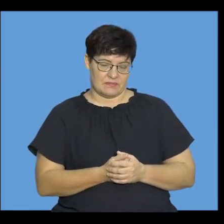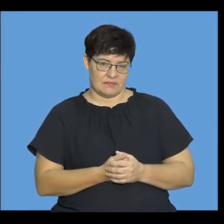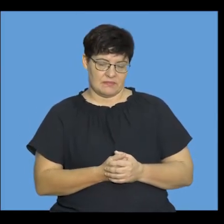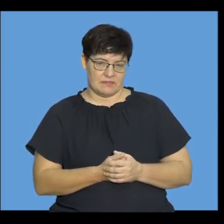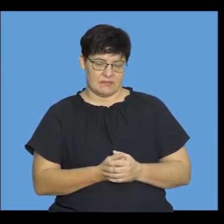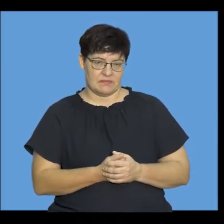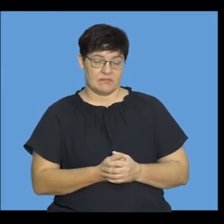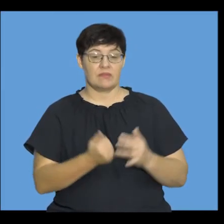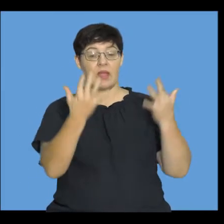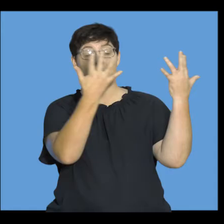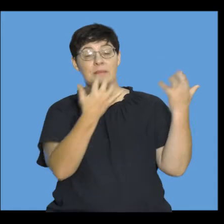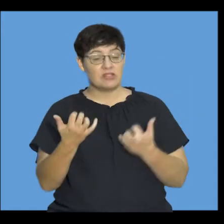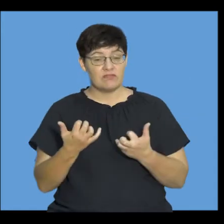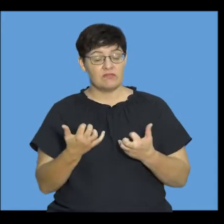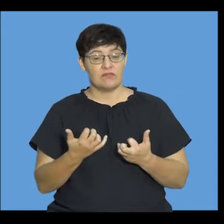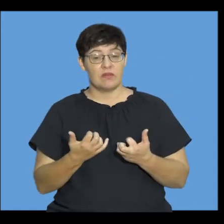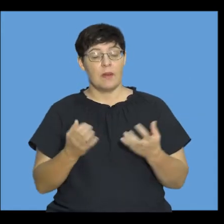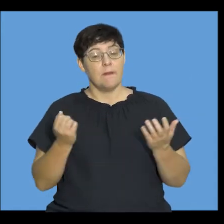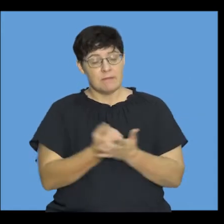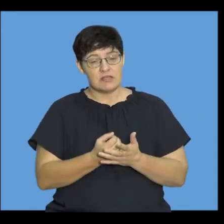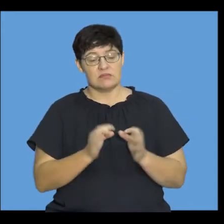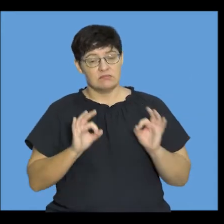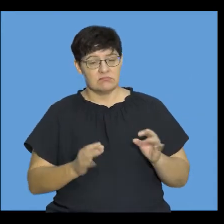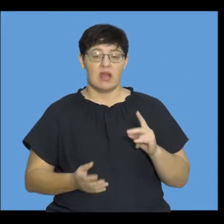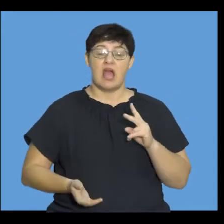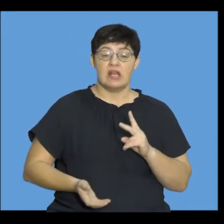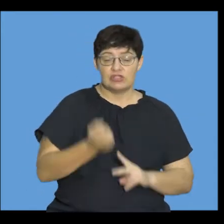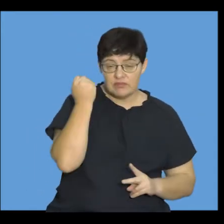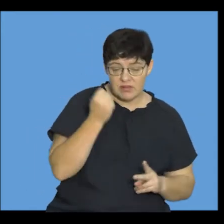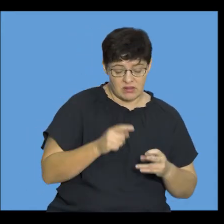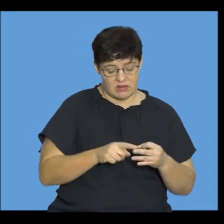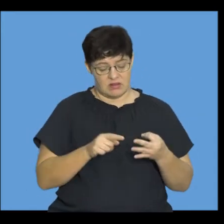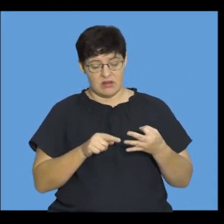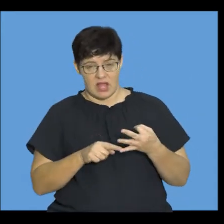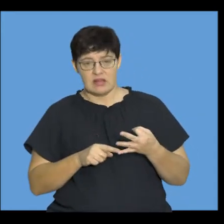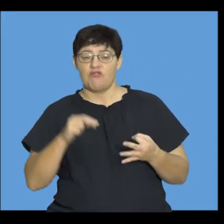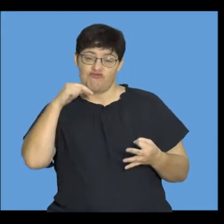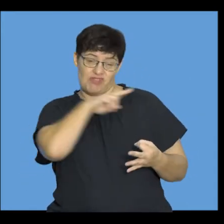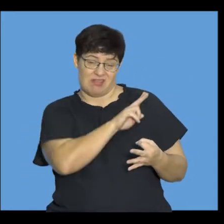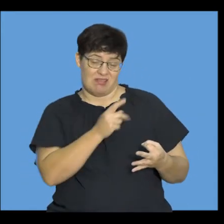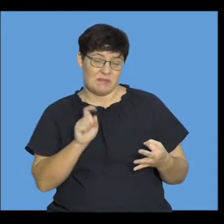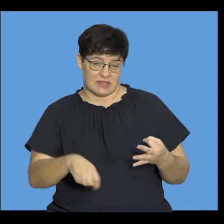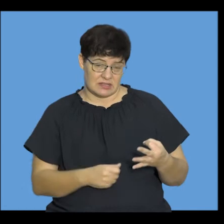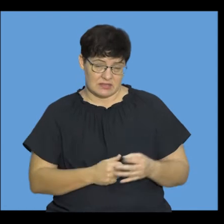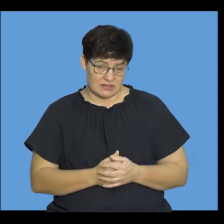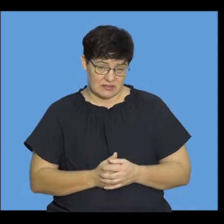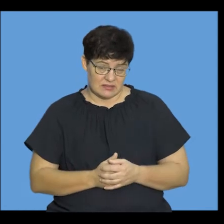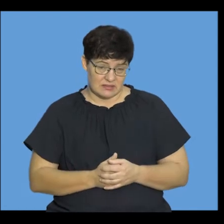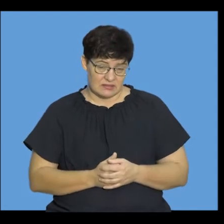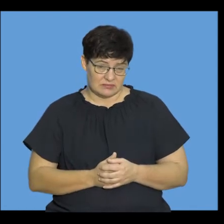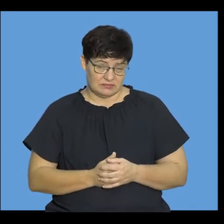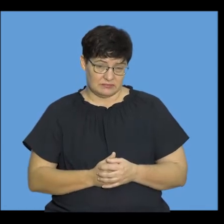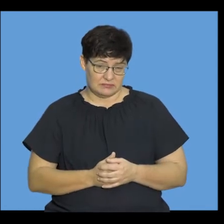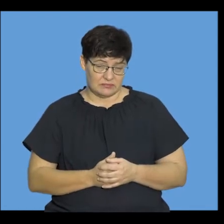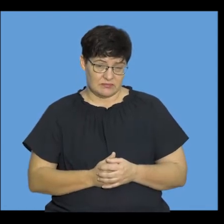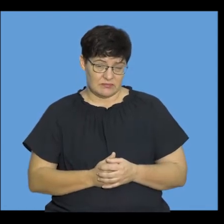A budget must be conservative, achievable, and realistic. Very important.